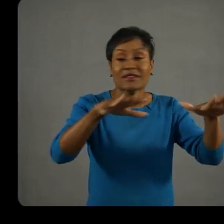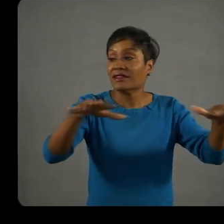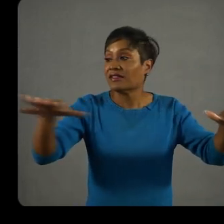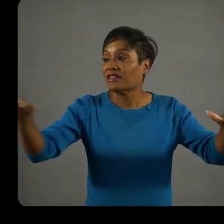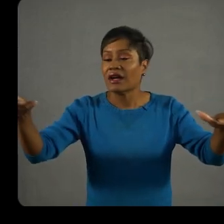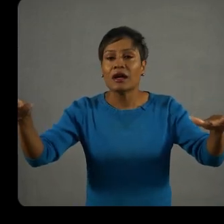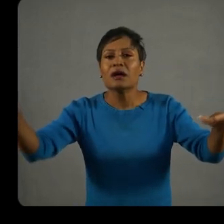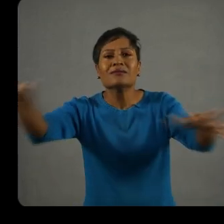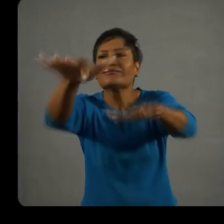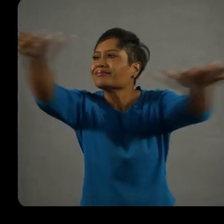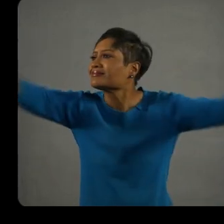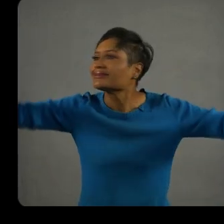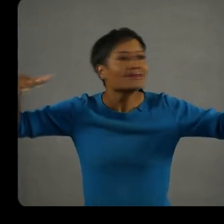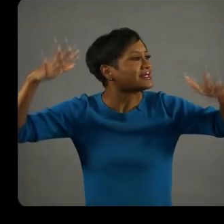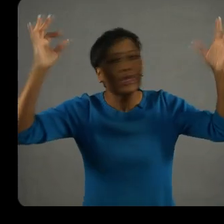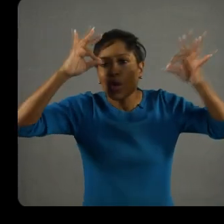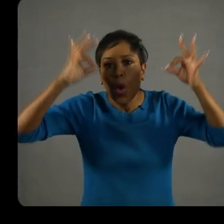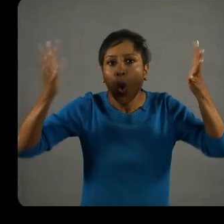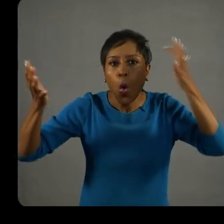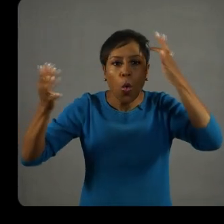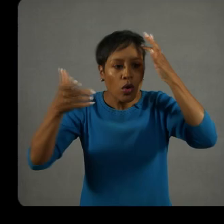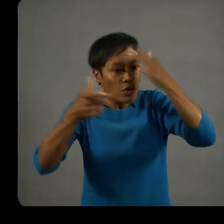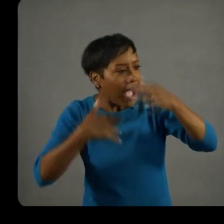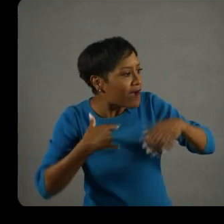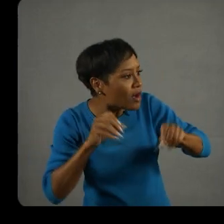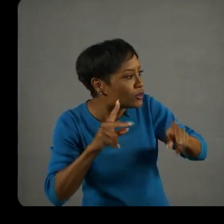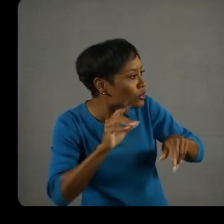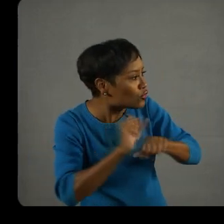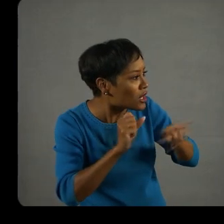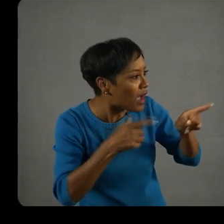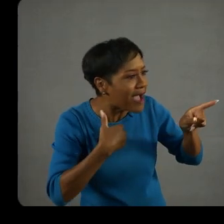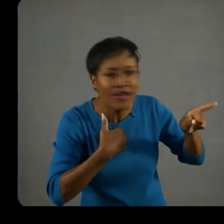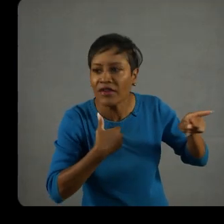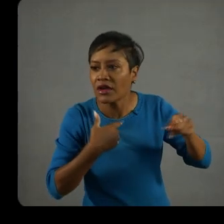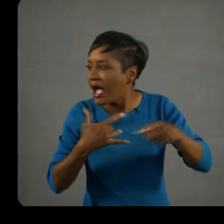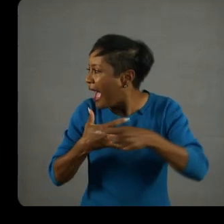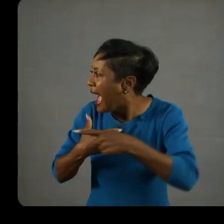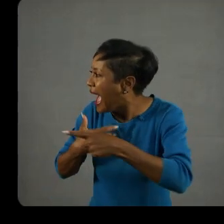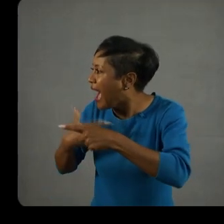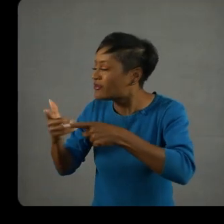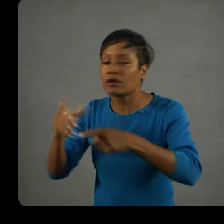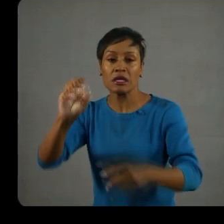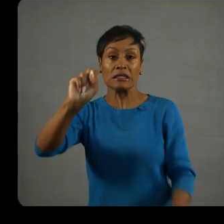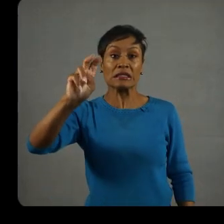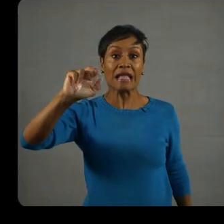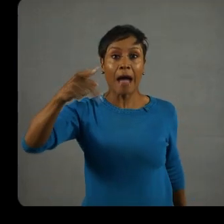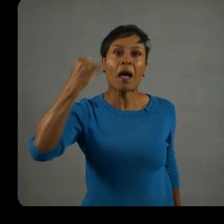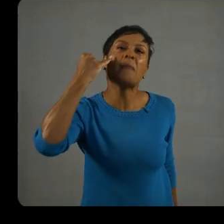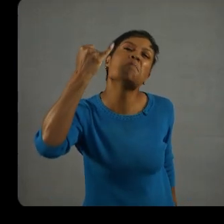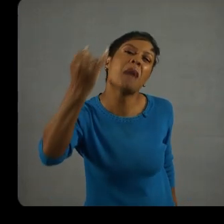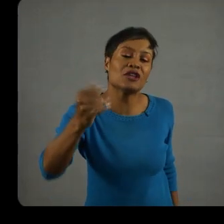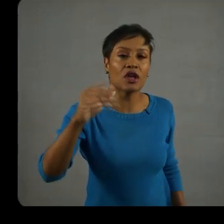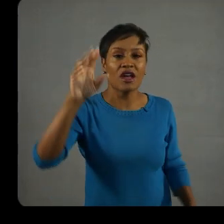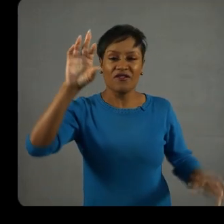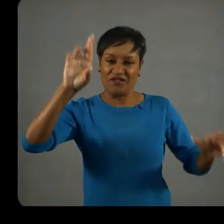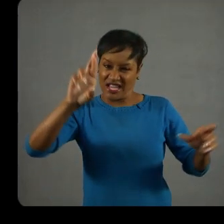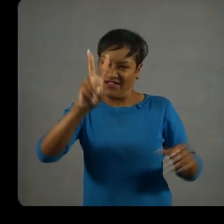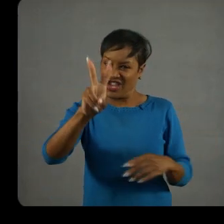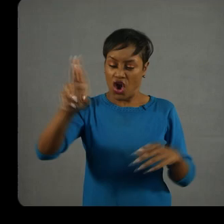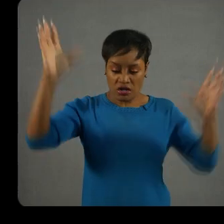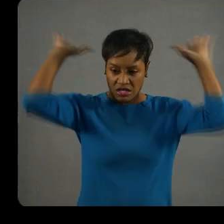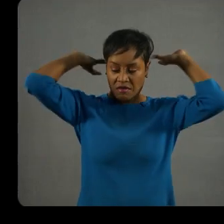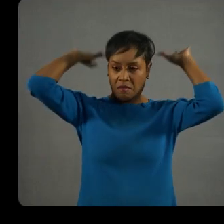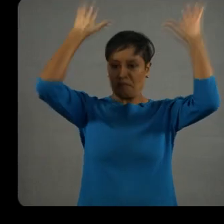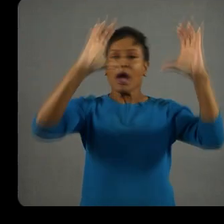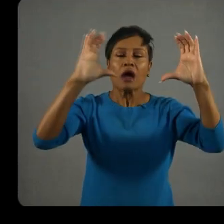Folks don't know that these career opportunities exist. At Snap, can you imagine like a VR experience of what a day